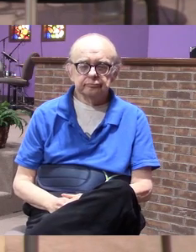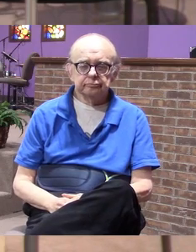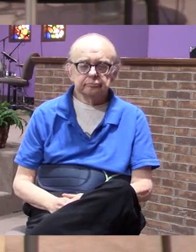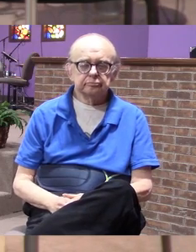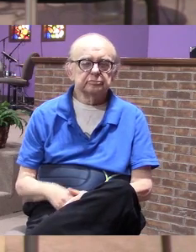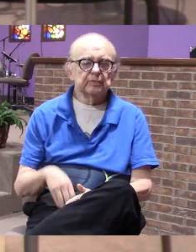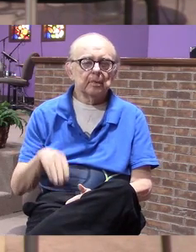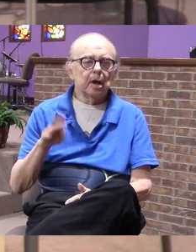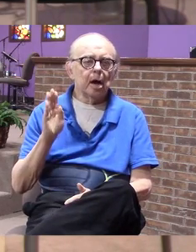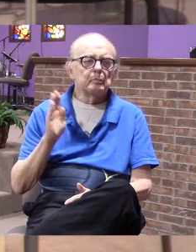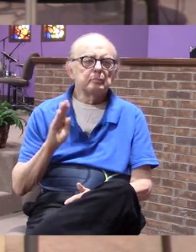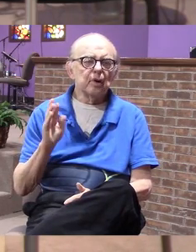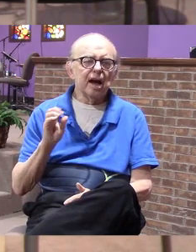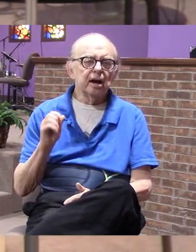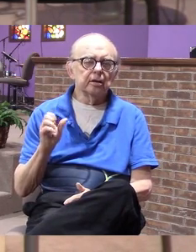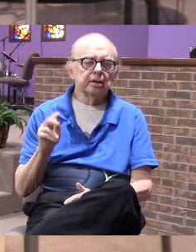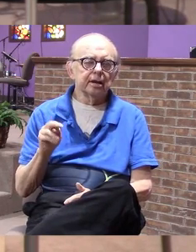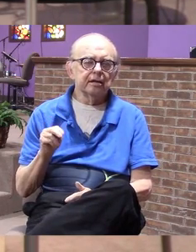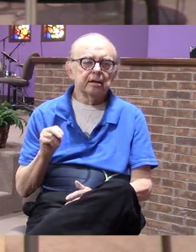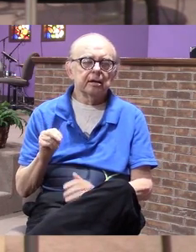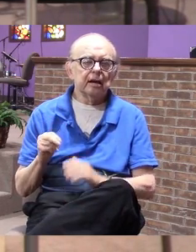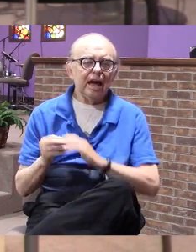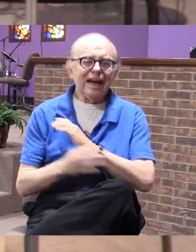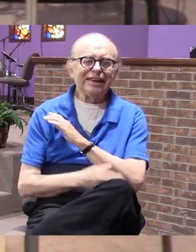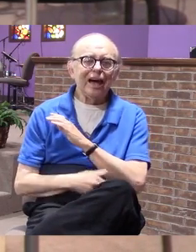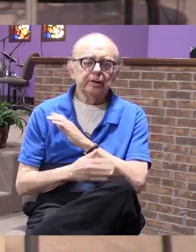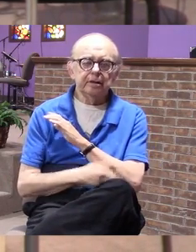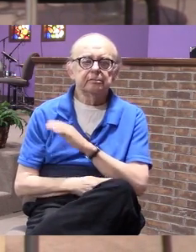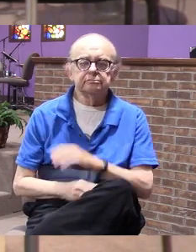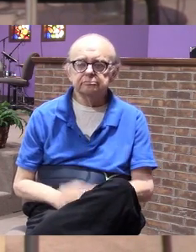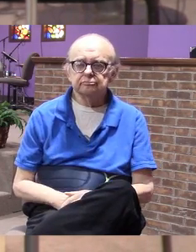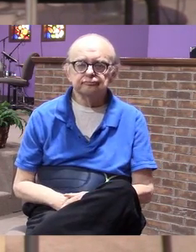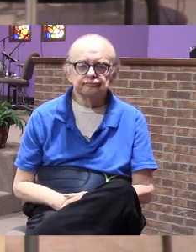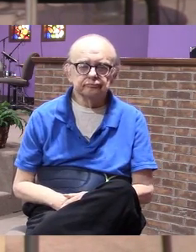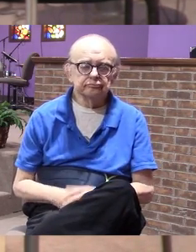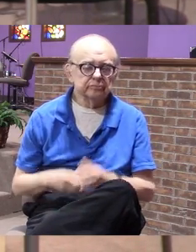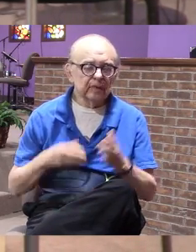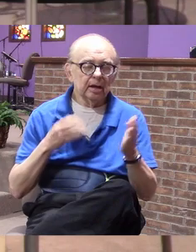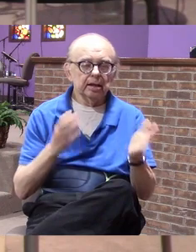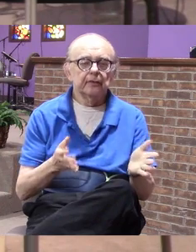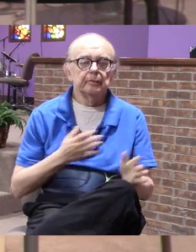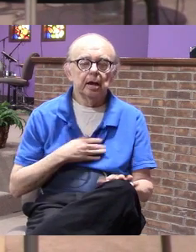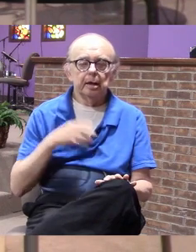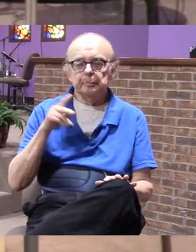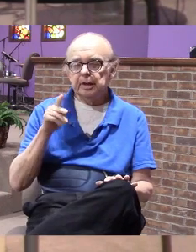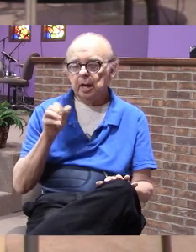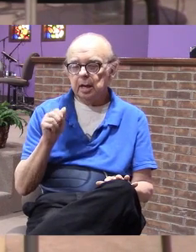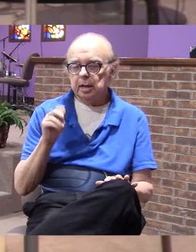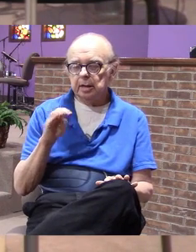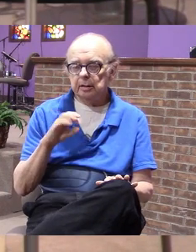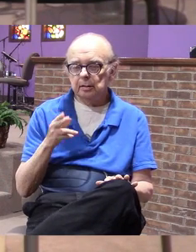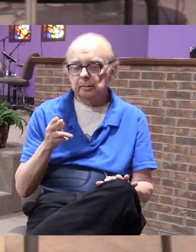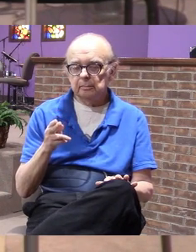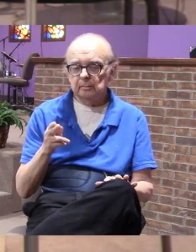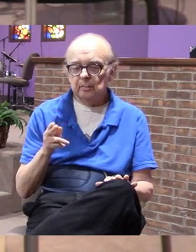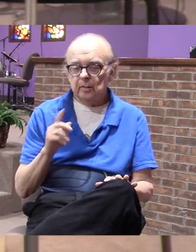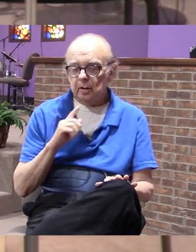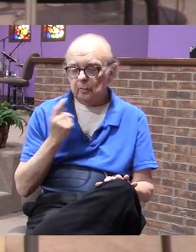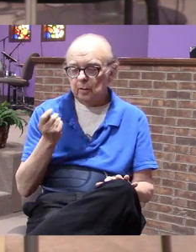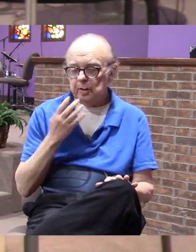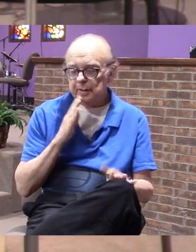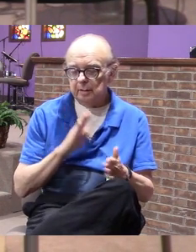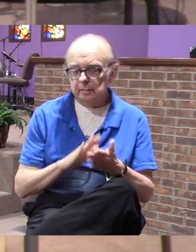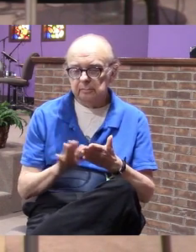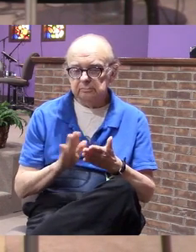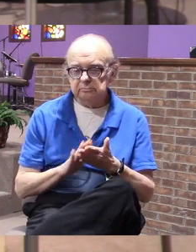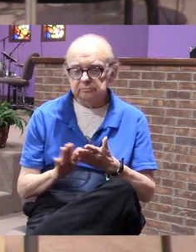County, and so I left my poncho, and I was trying to be a nice guy and going